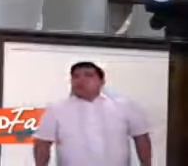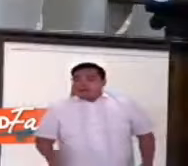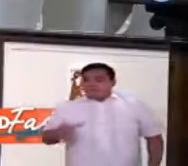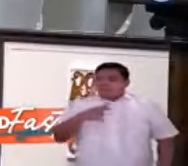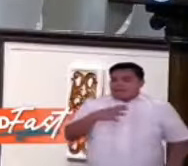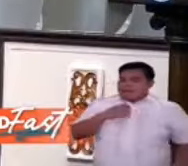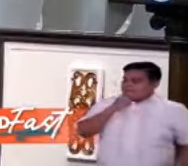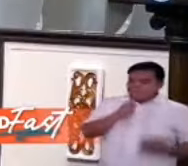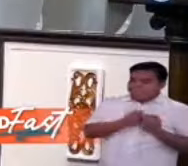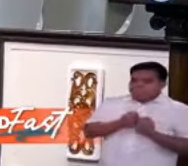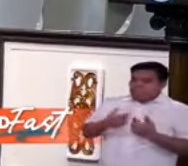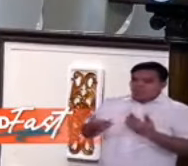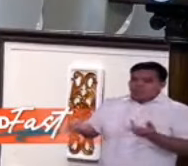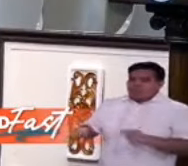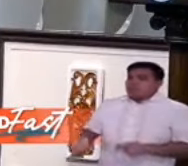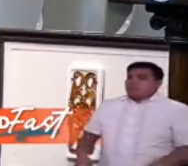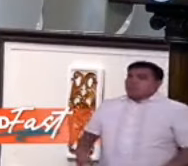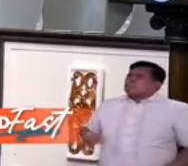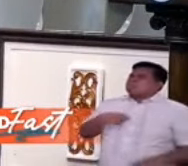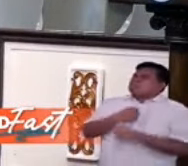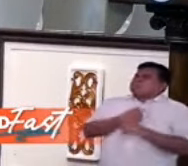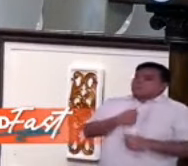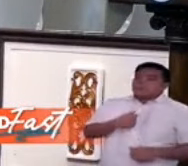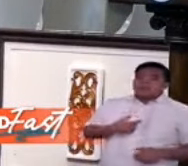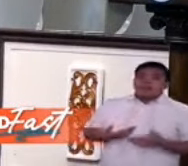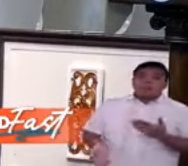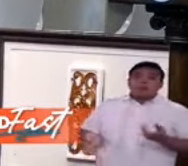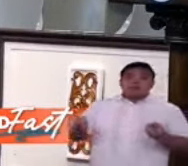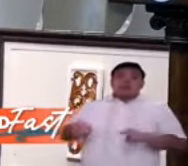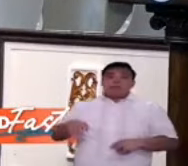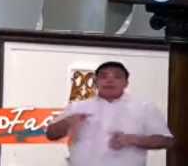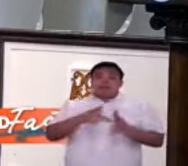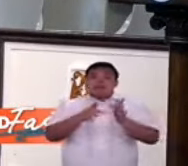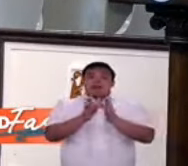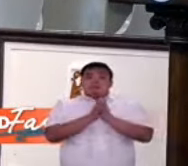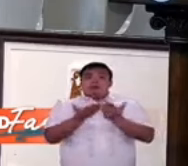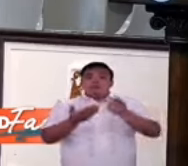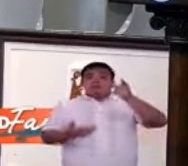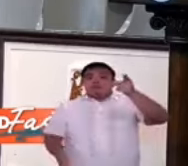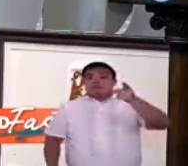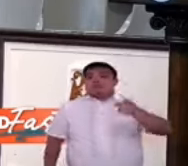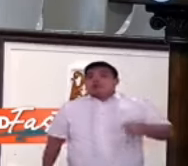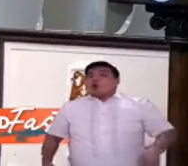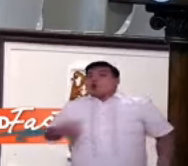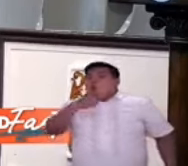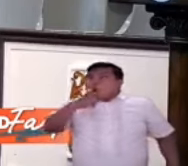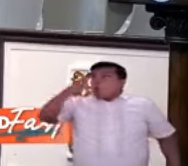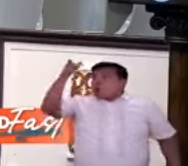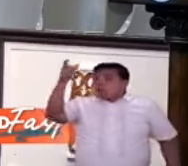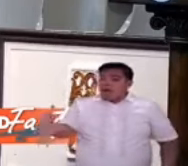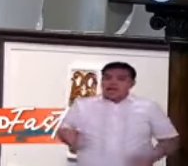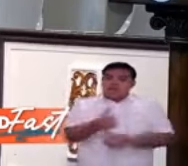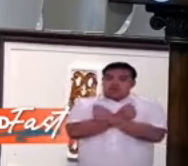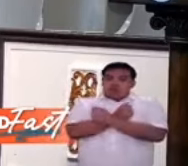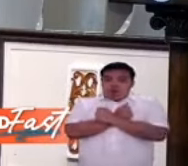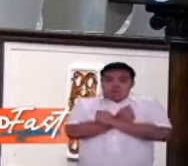I've been living in sin and nothing has happened. Oh, God really loves me. But look at what the Bible says. For whom the